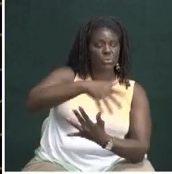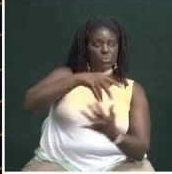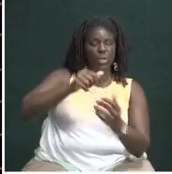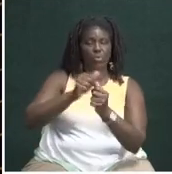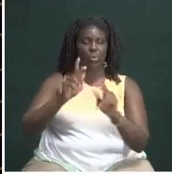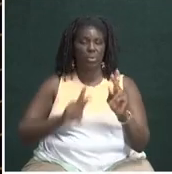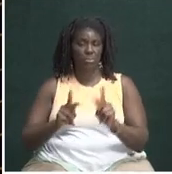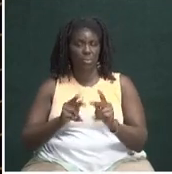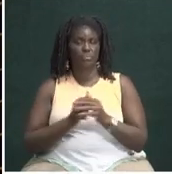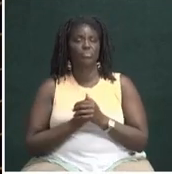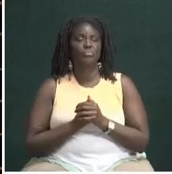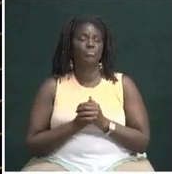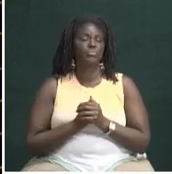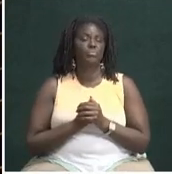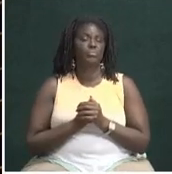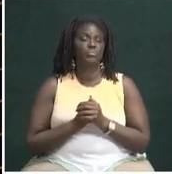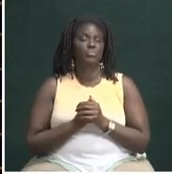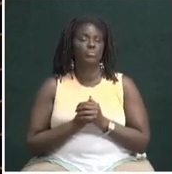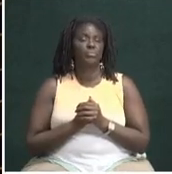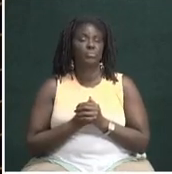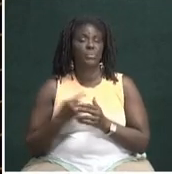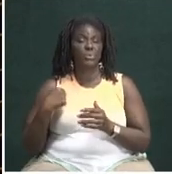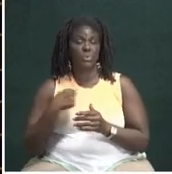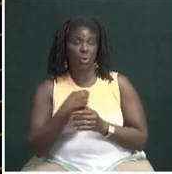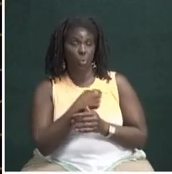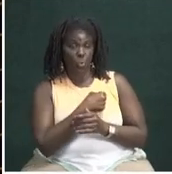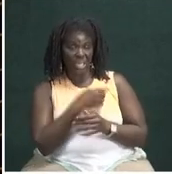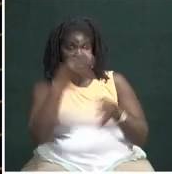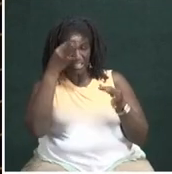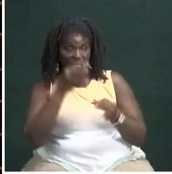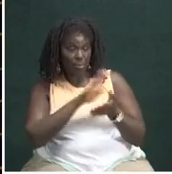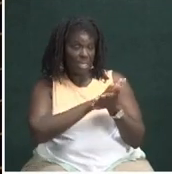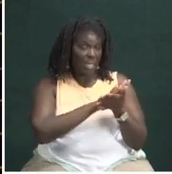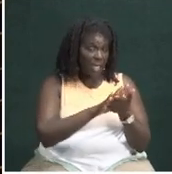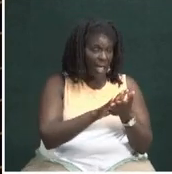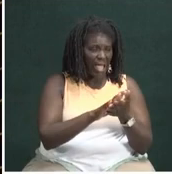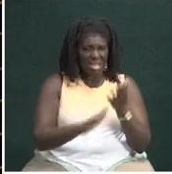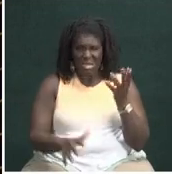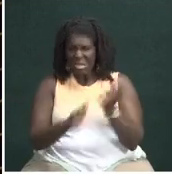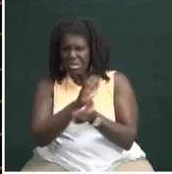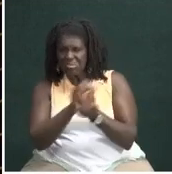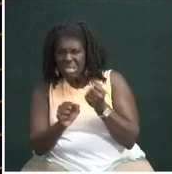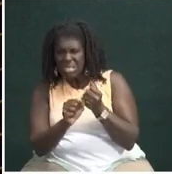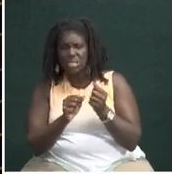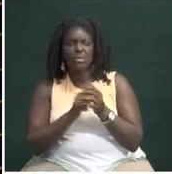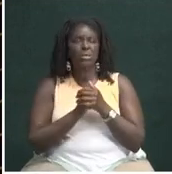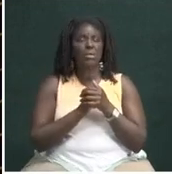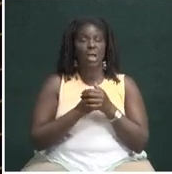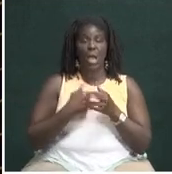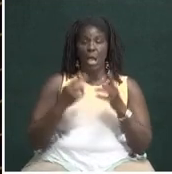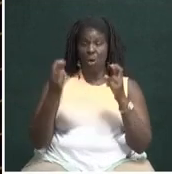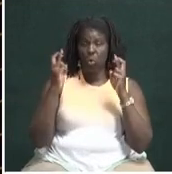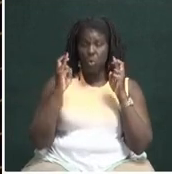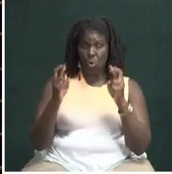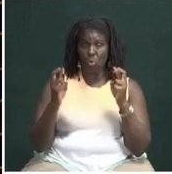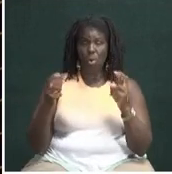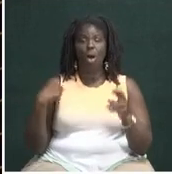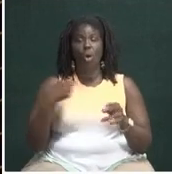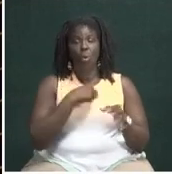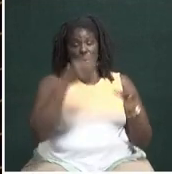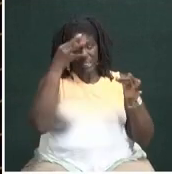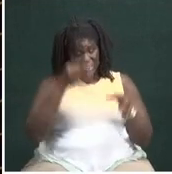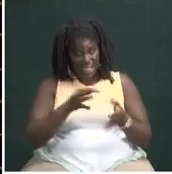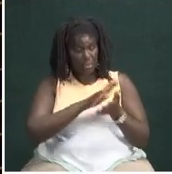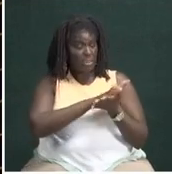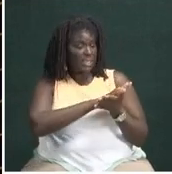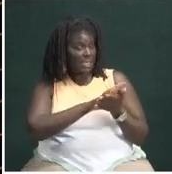us, and how do we choose to be kind? Do we choose to be mean-spirited? I hope we choose to be